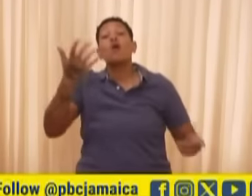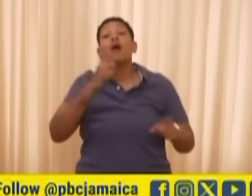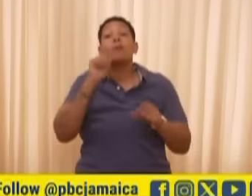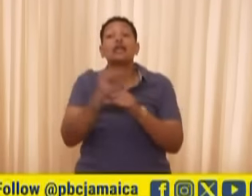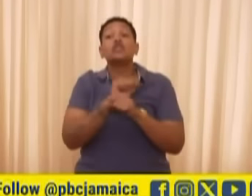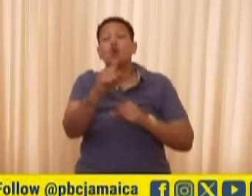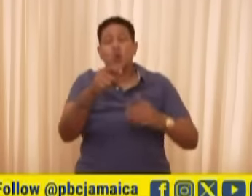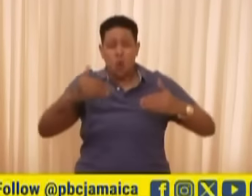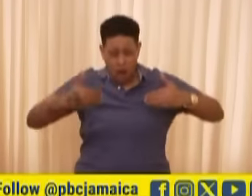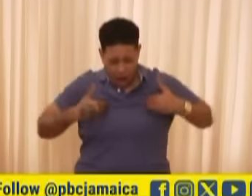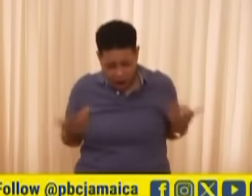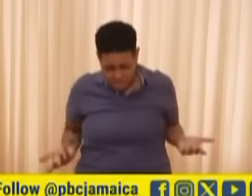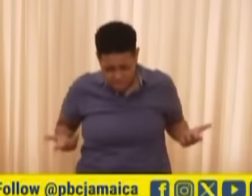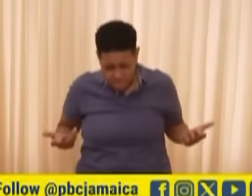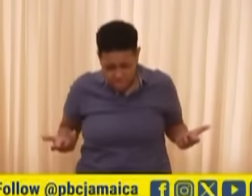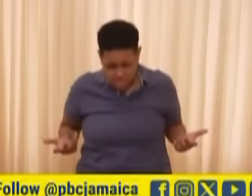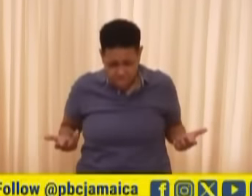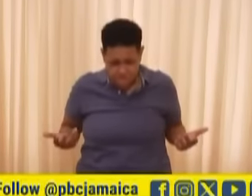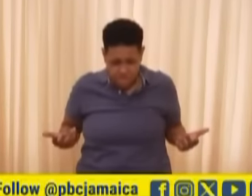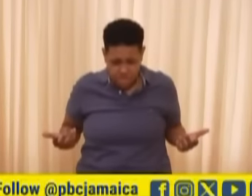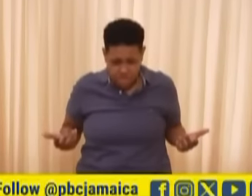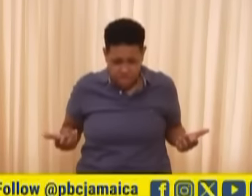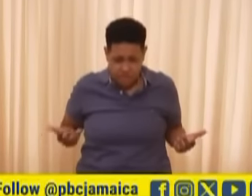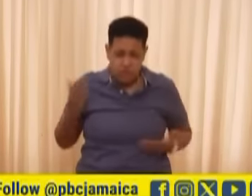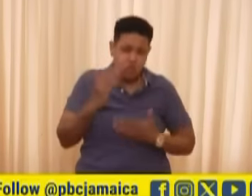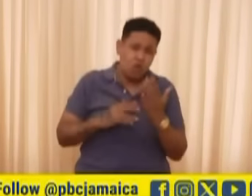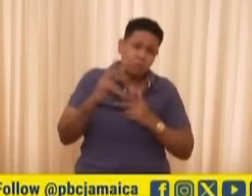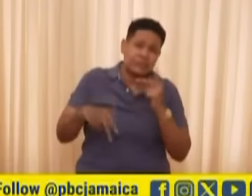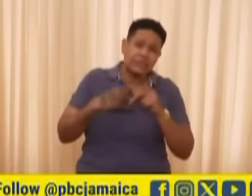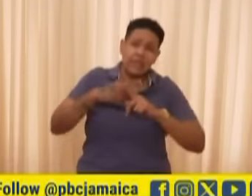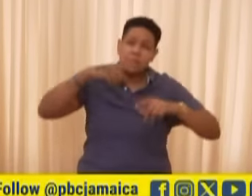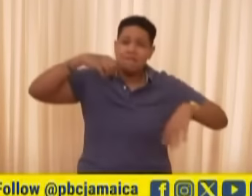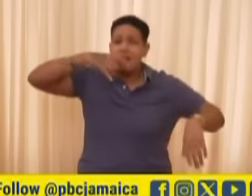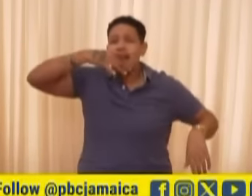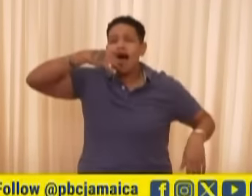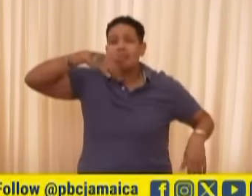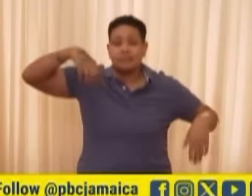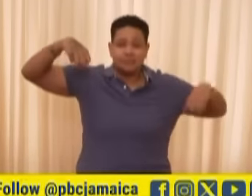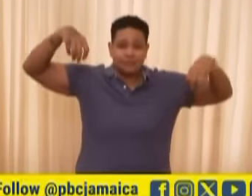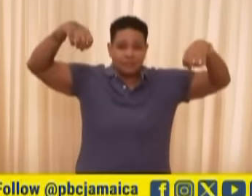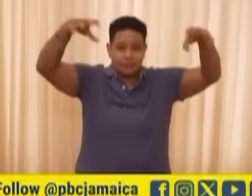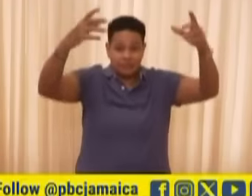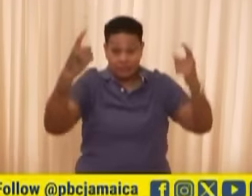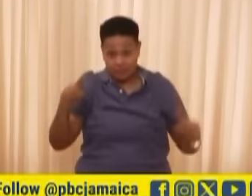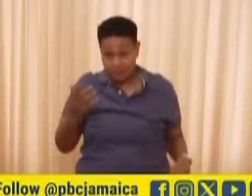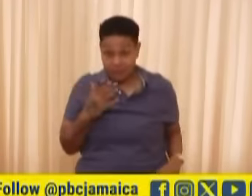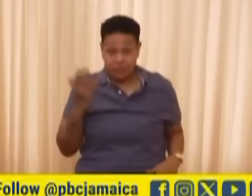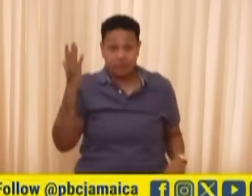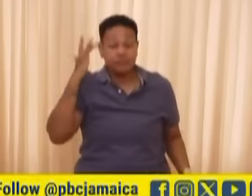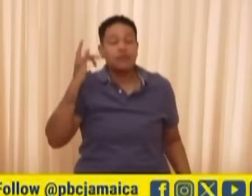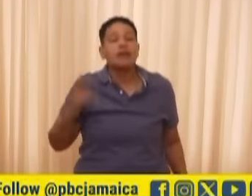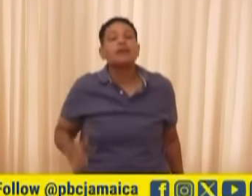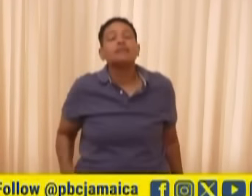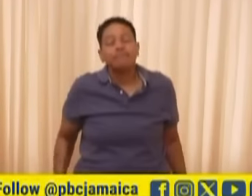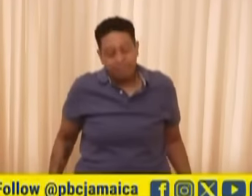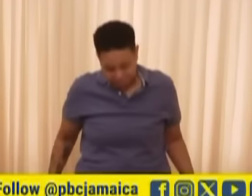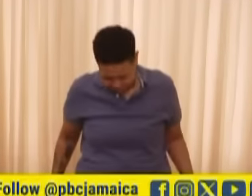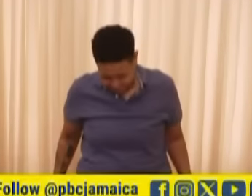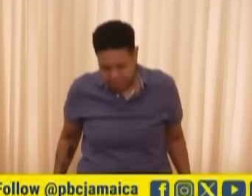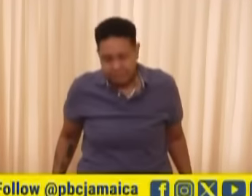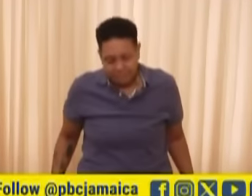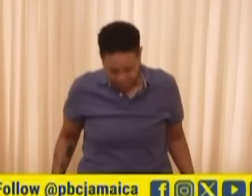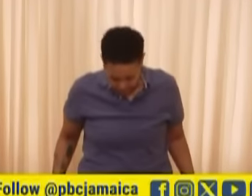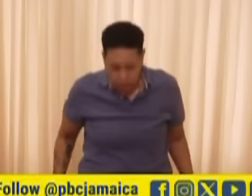ensuring that you have at least some form of lighting, because it is highly likely that